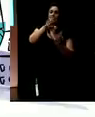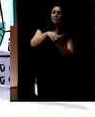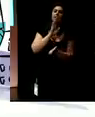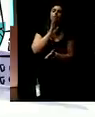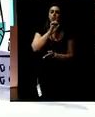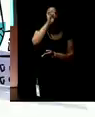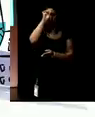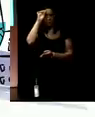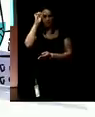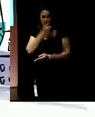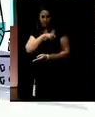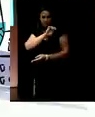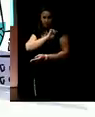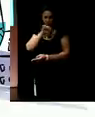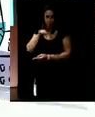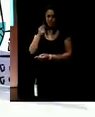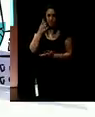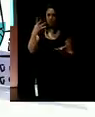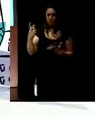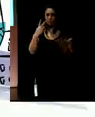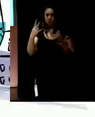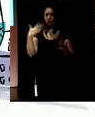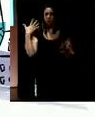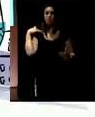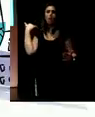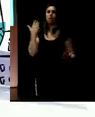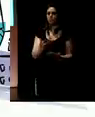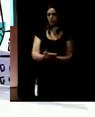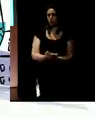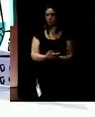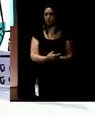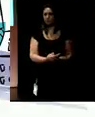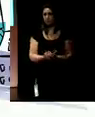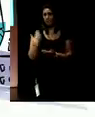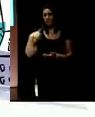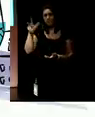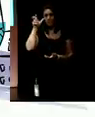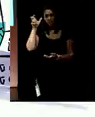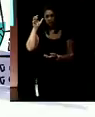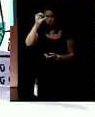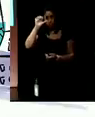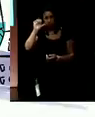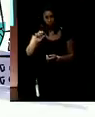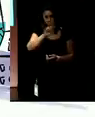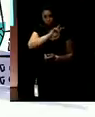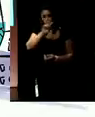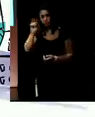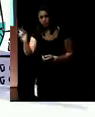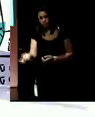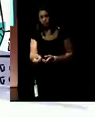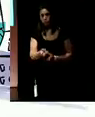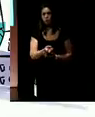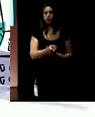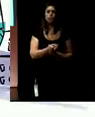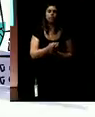Spain, in Madrid. It has been there since 1975. As you have listened,